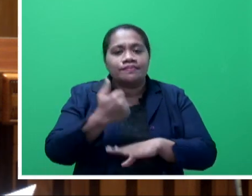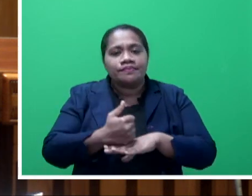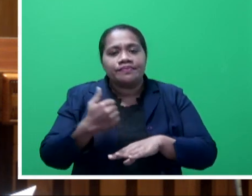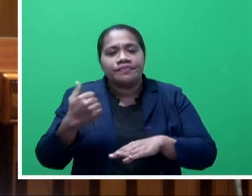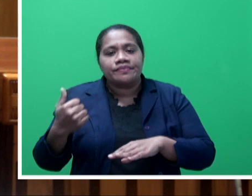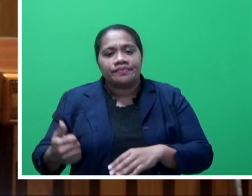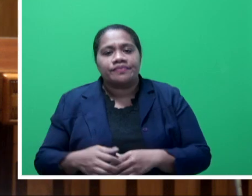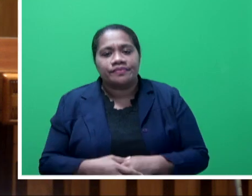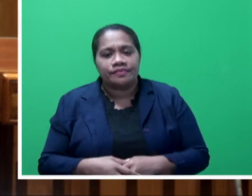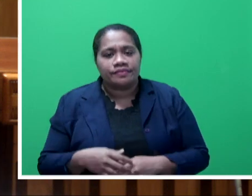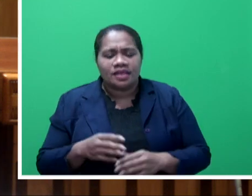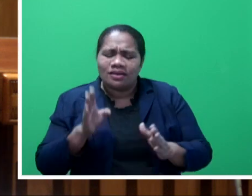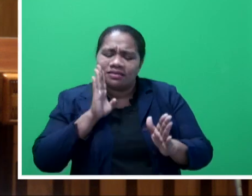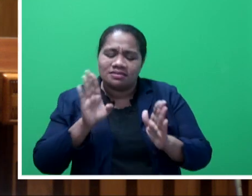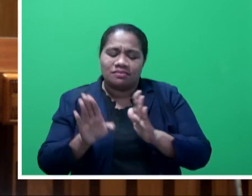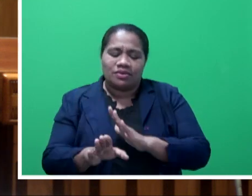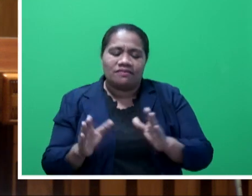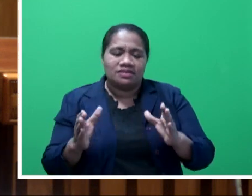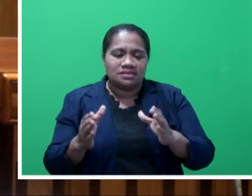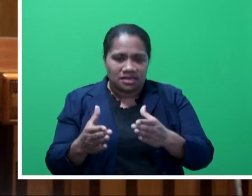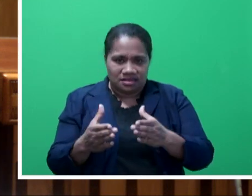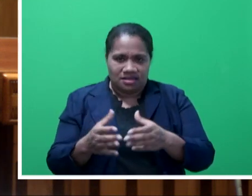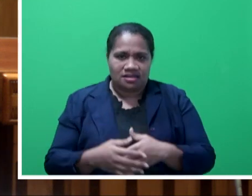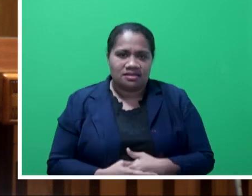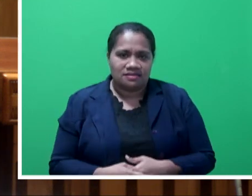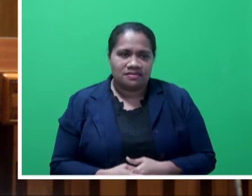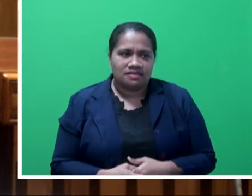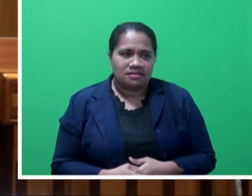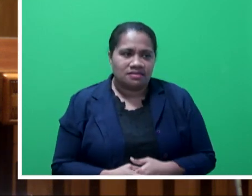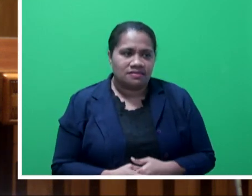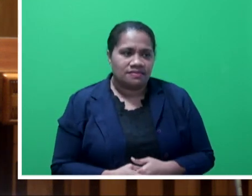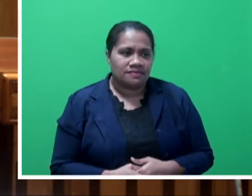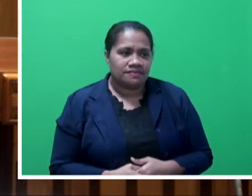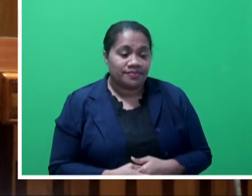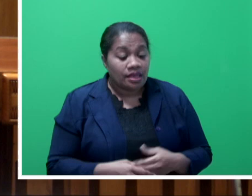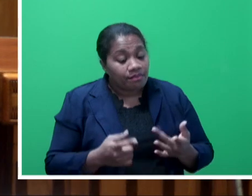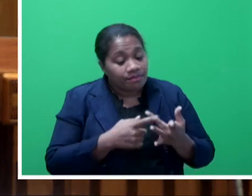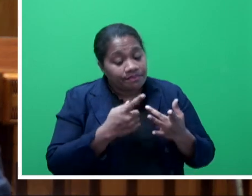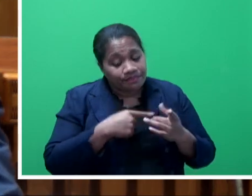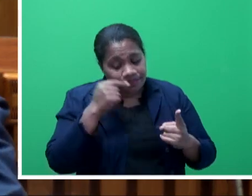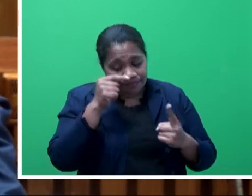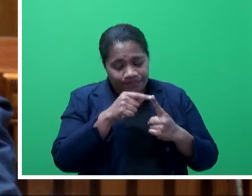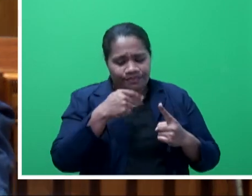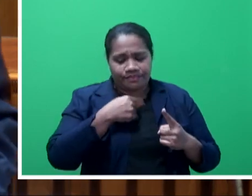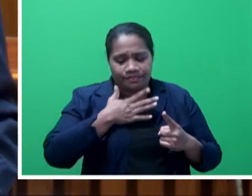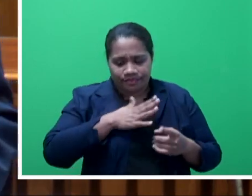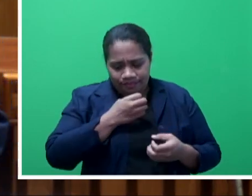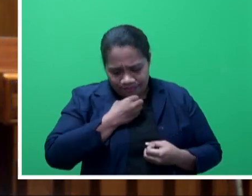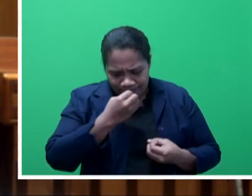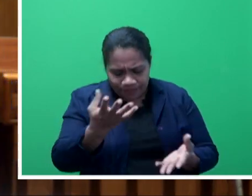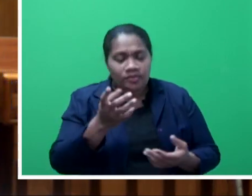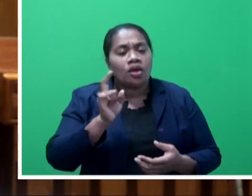is the private sector arm, Mr. Speaker, sir, of ADB. The other point, Mr. Speaker, sir, that I wanted to highlight is